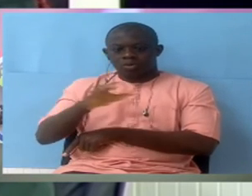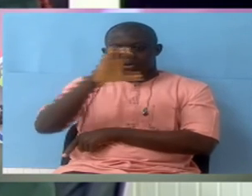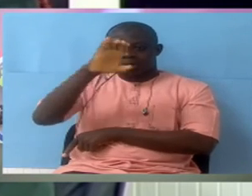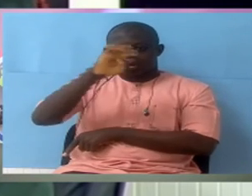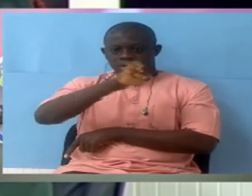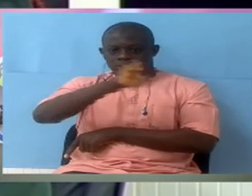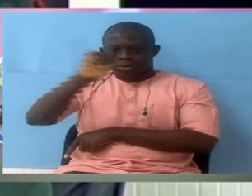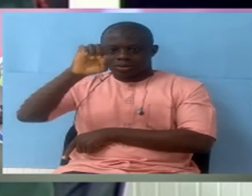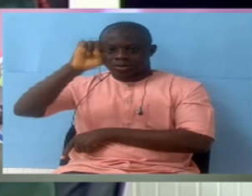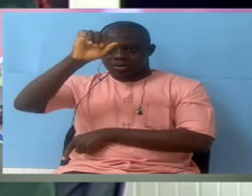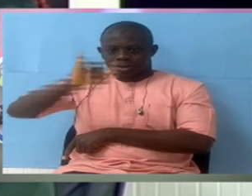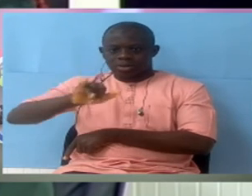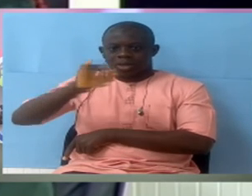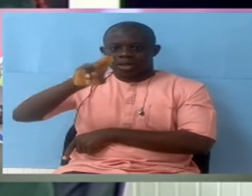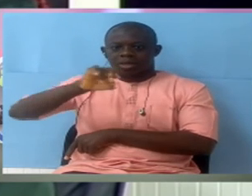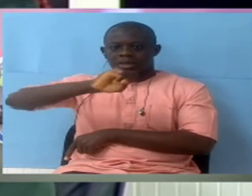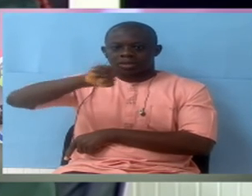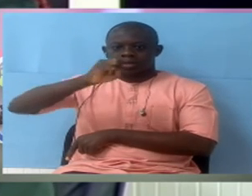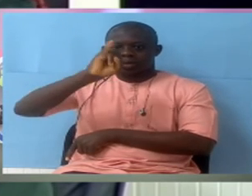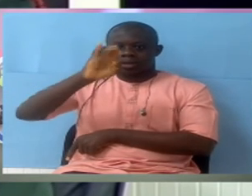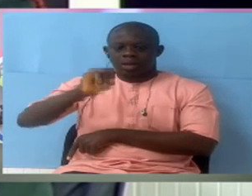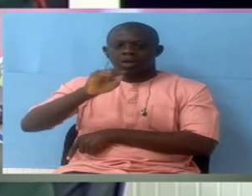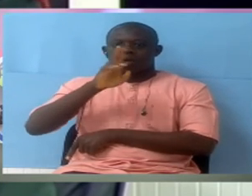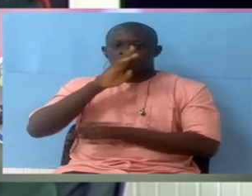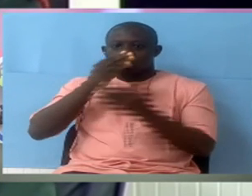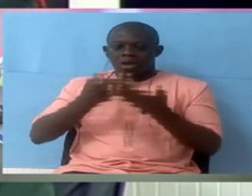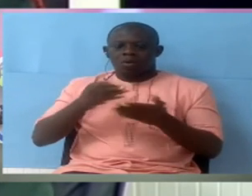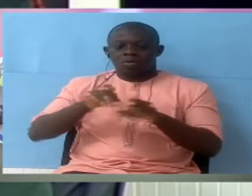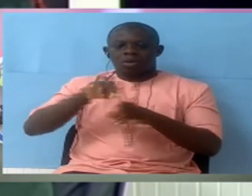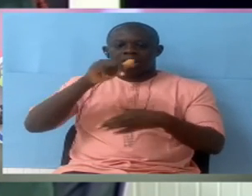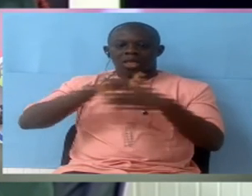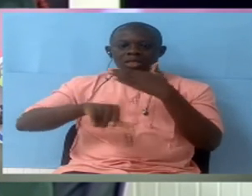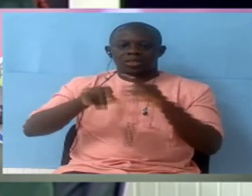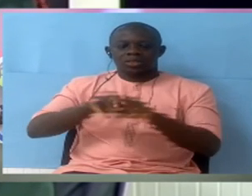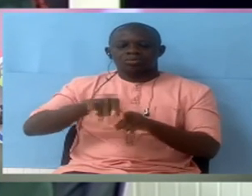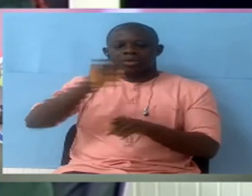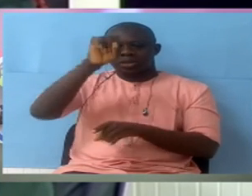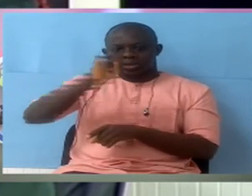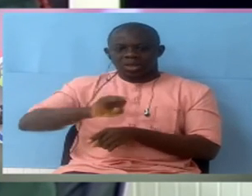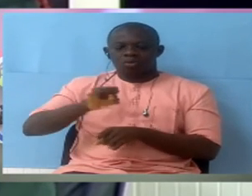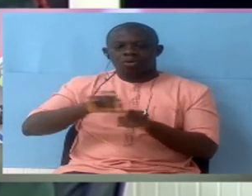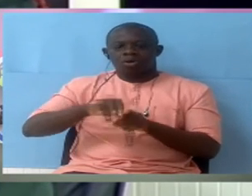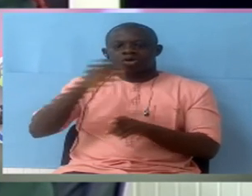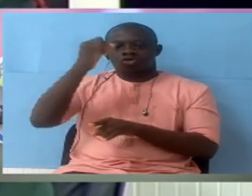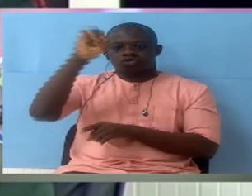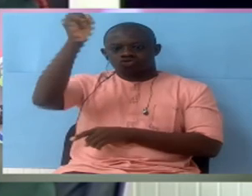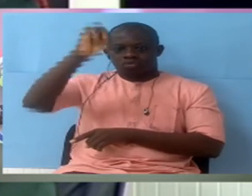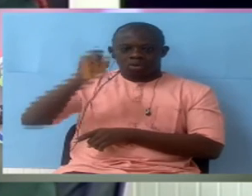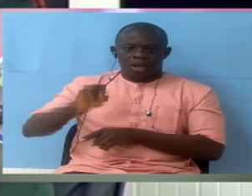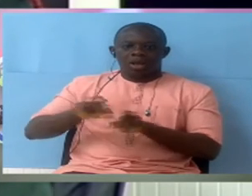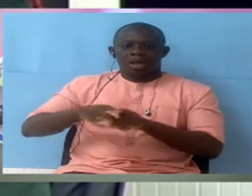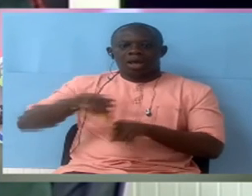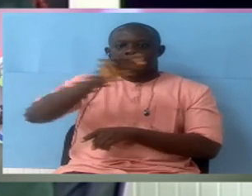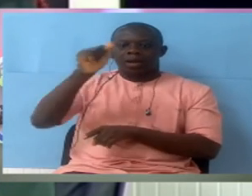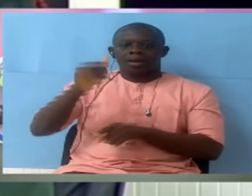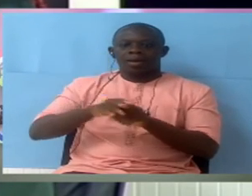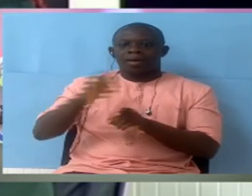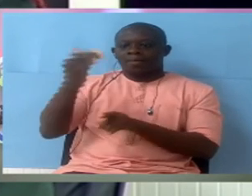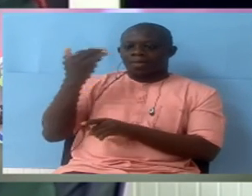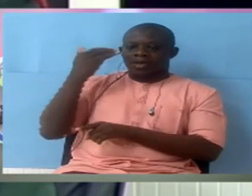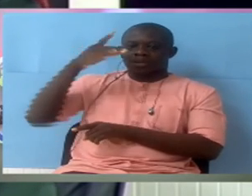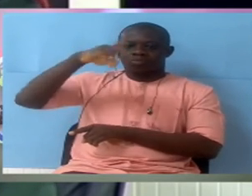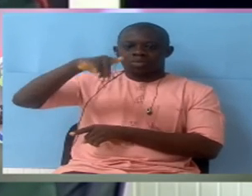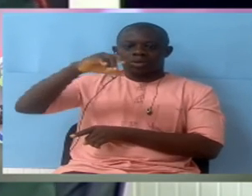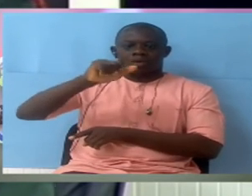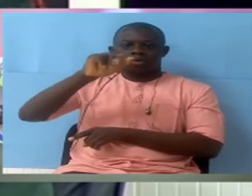Cissé Ndiaye. Who is now in South Sudan. Légui mu nga South Sudan. And the late Paul Mendy of blessed memory. Ak dem